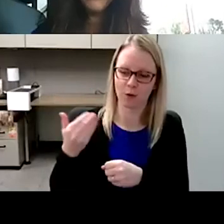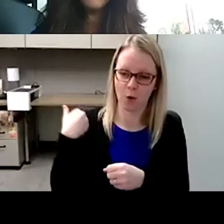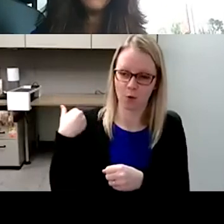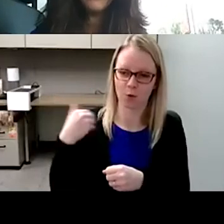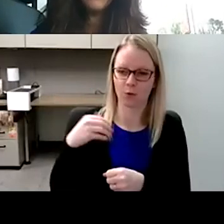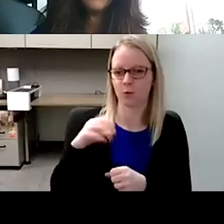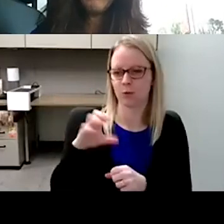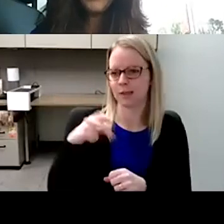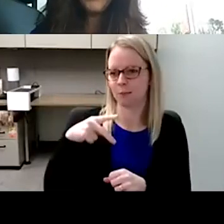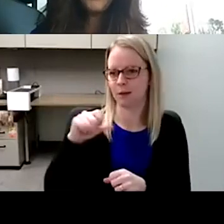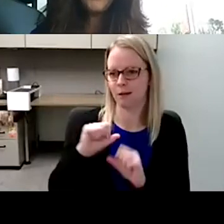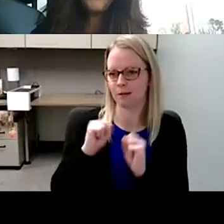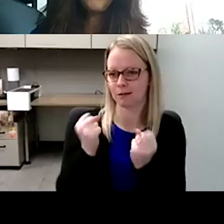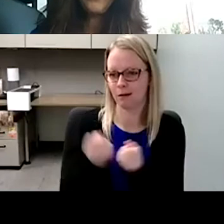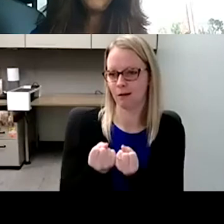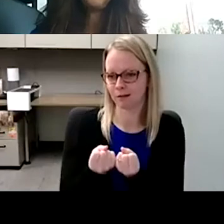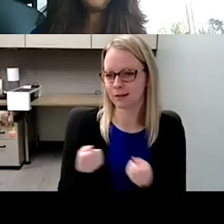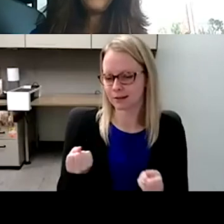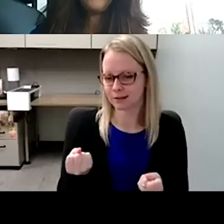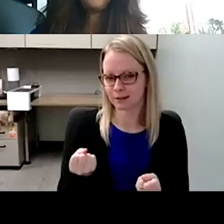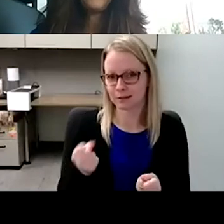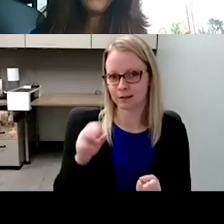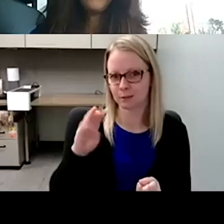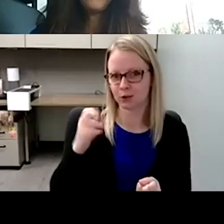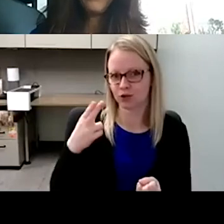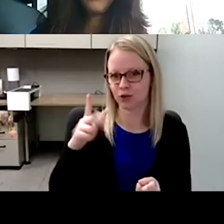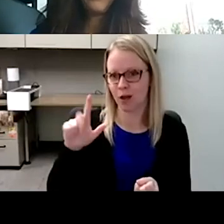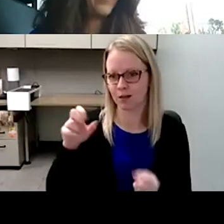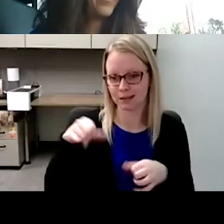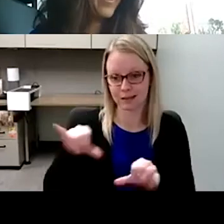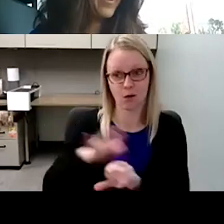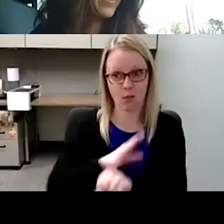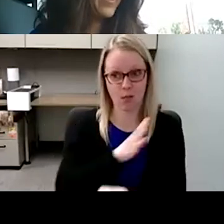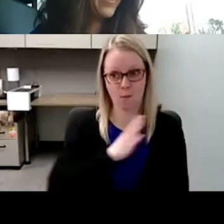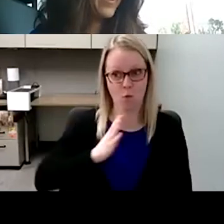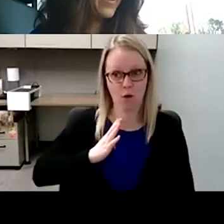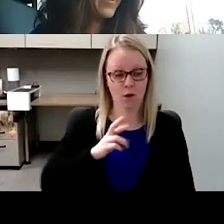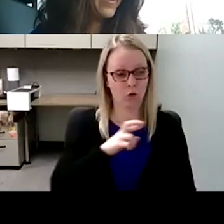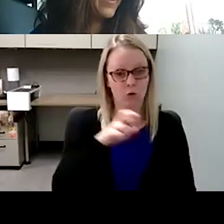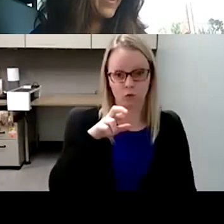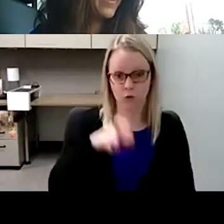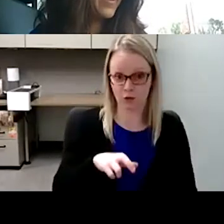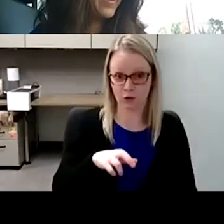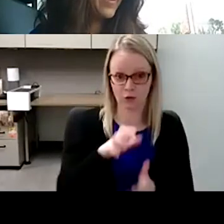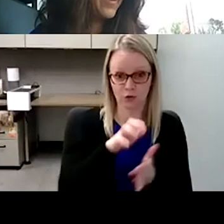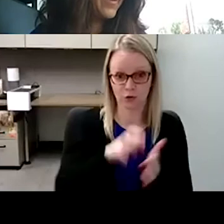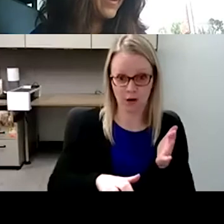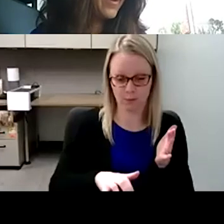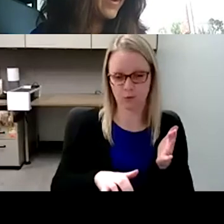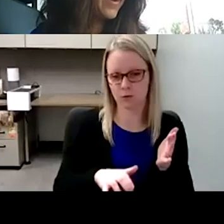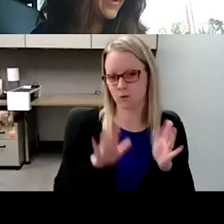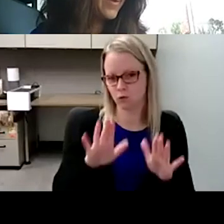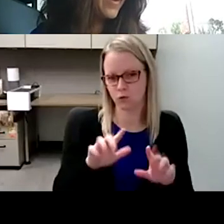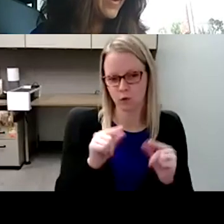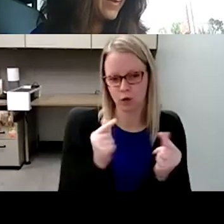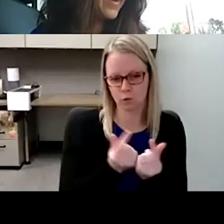Rochester chapter. Michelle is still on the board. I am not. The Rochester chapter is very active and a great group of people. So